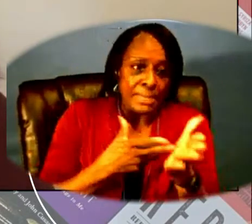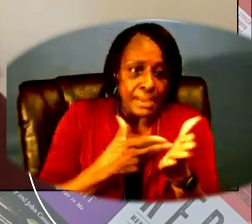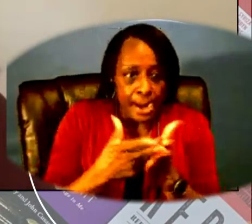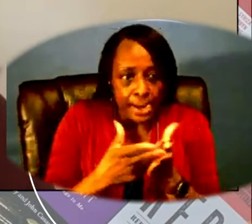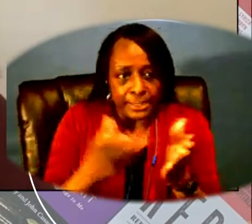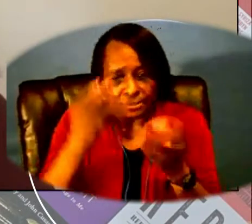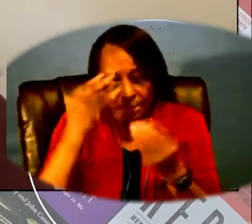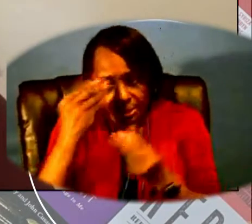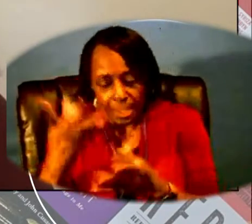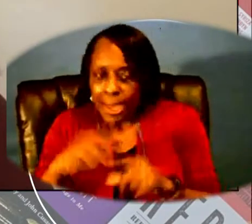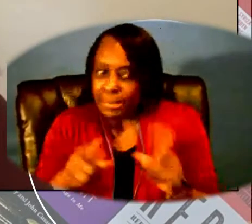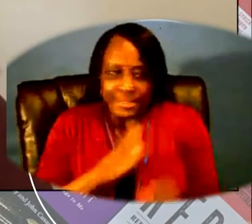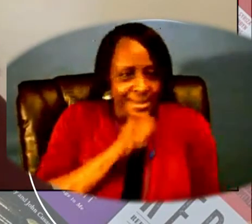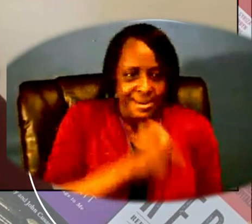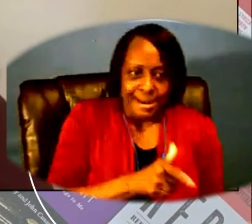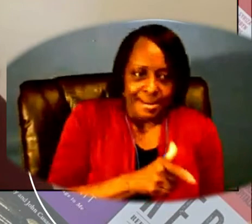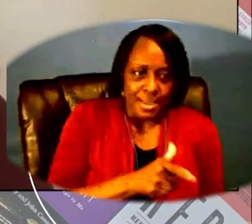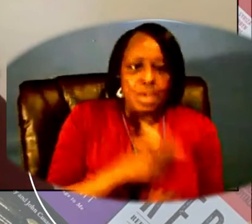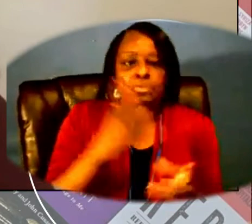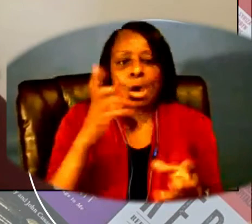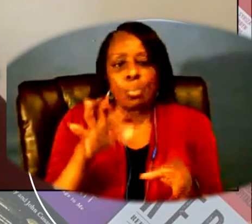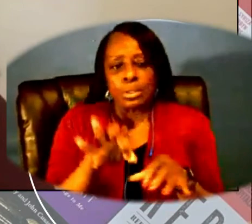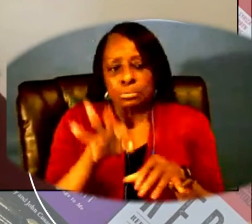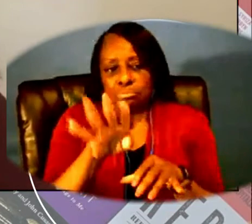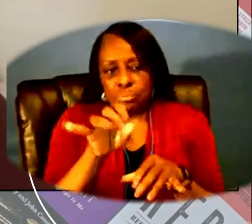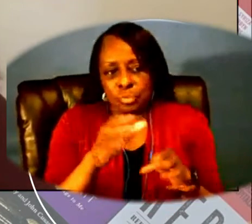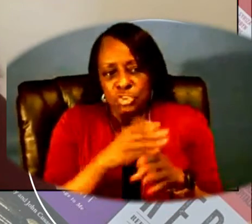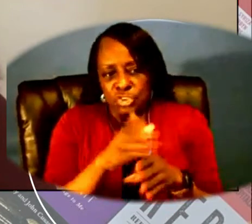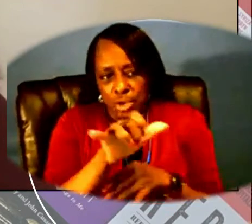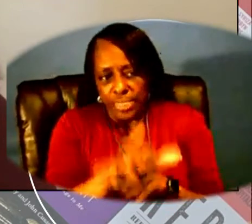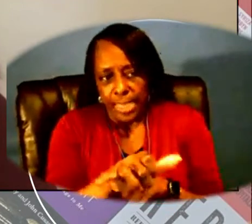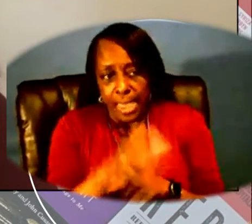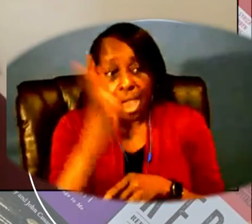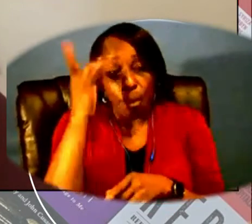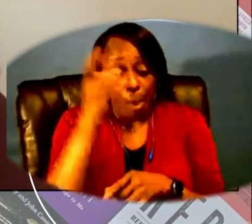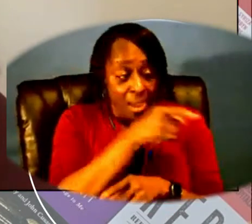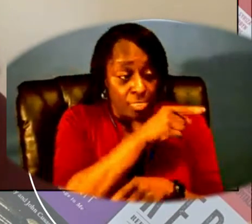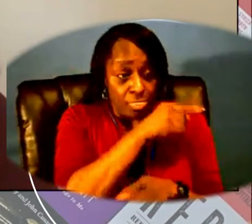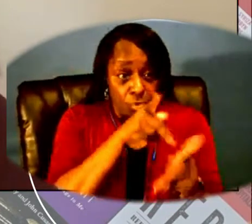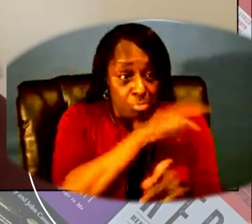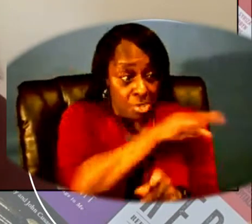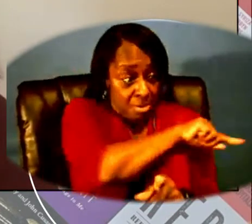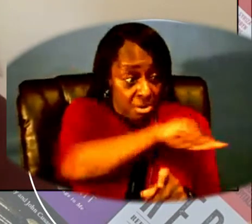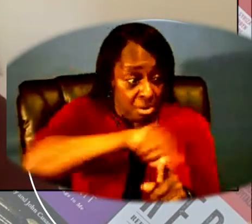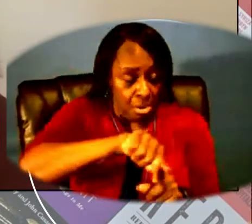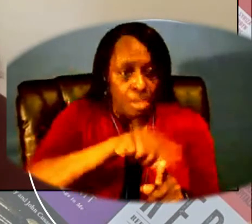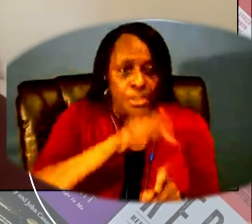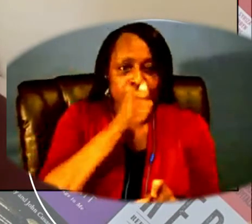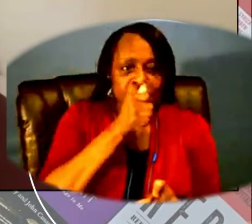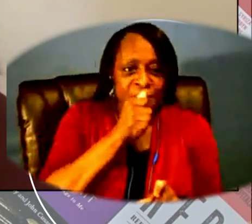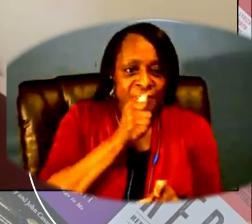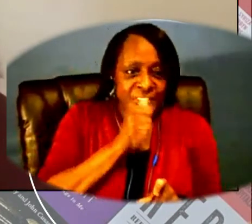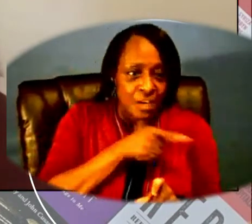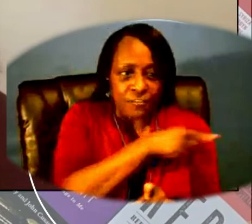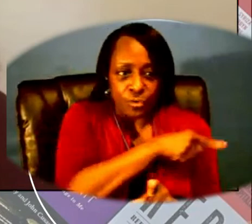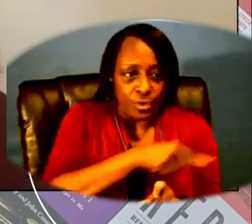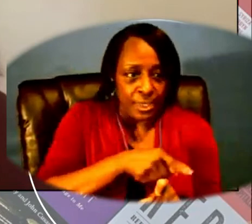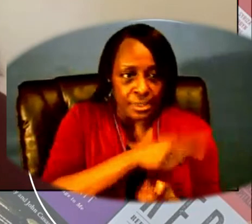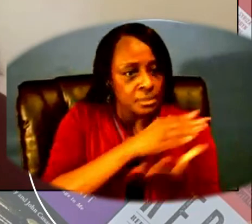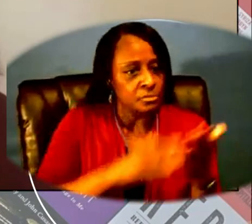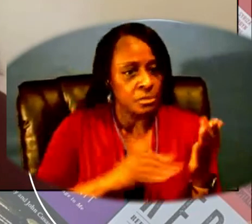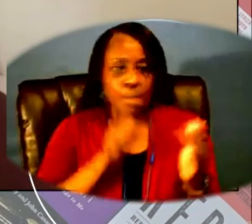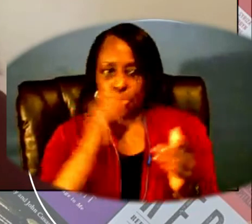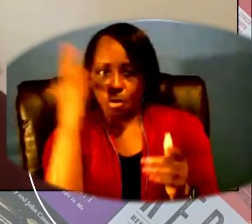want to make sure I bring that into the space, because all of those people are suffering, and some of them don't even realize